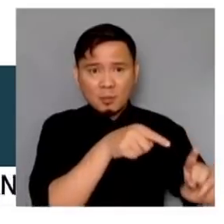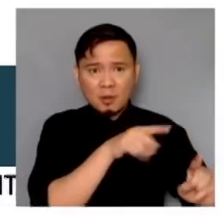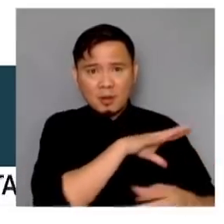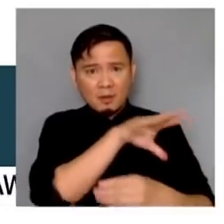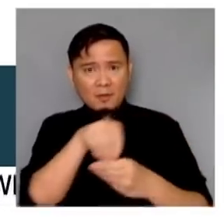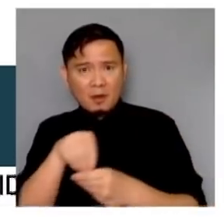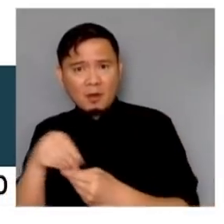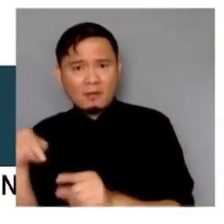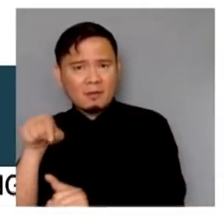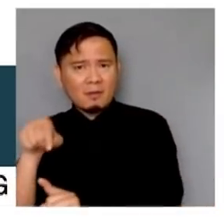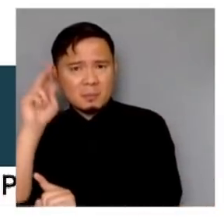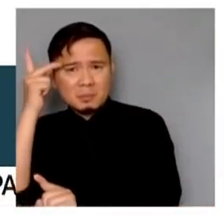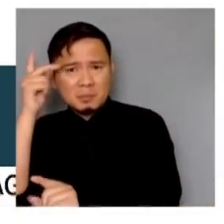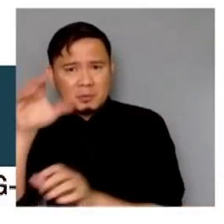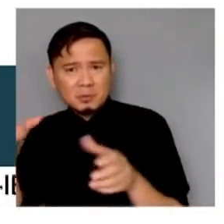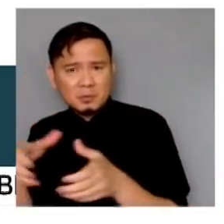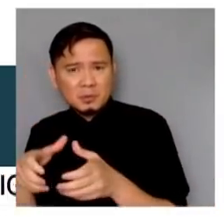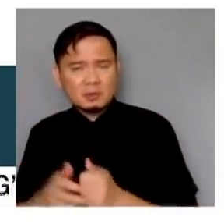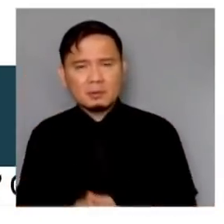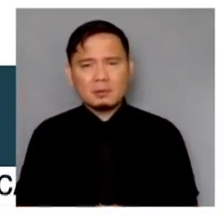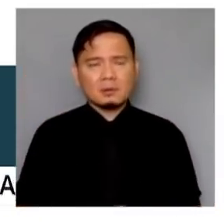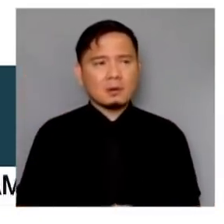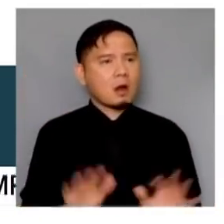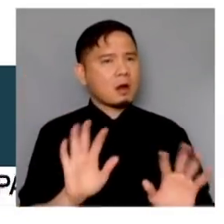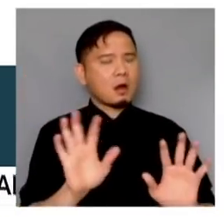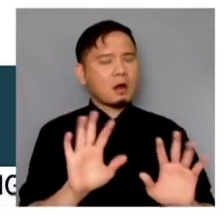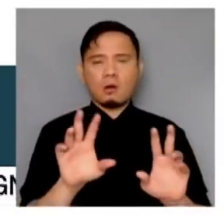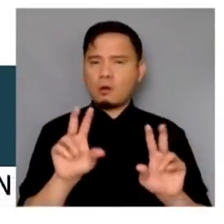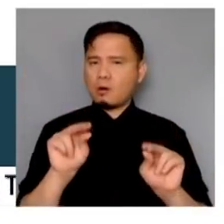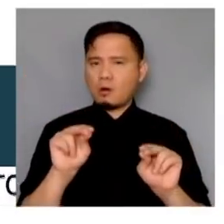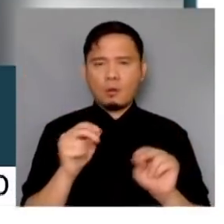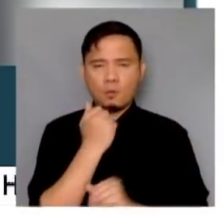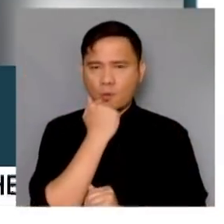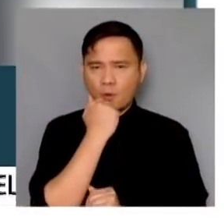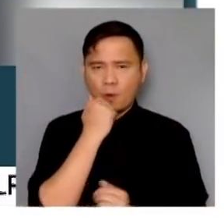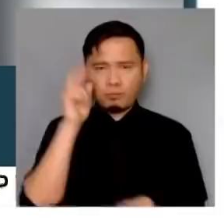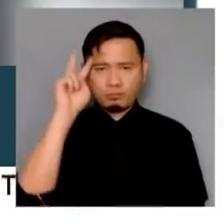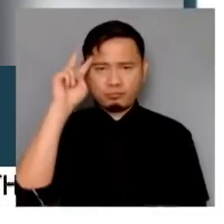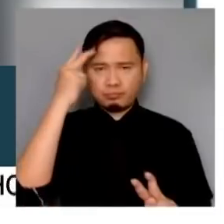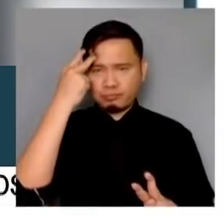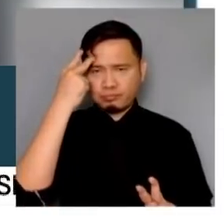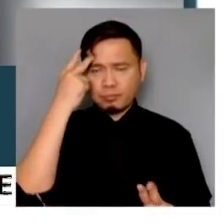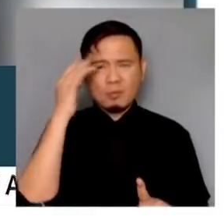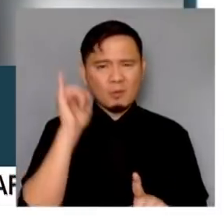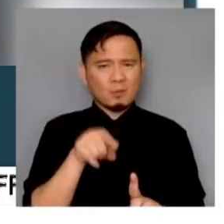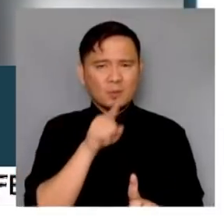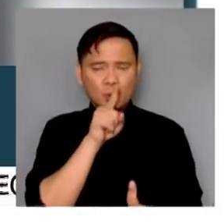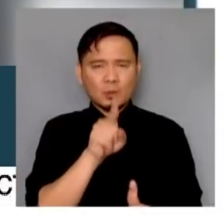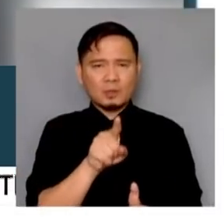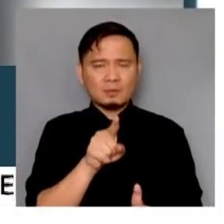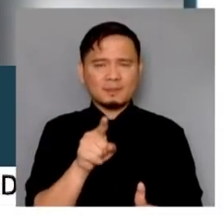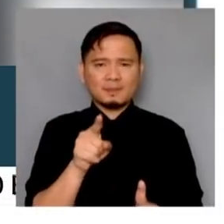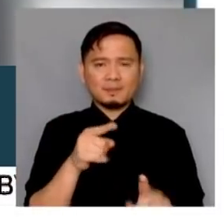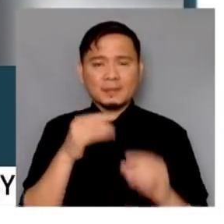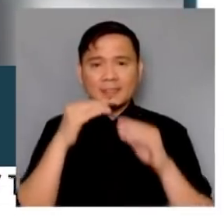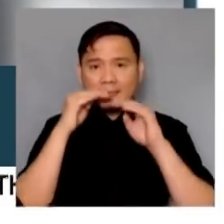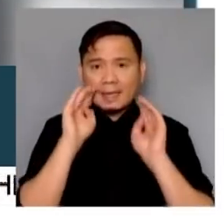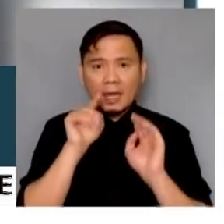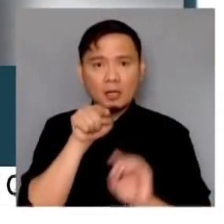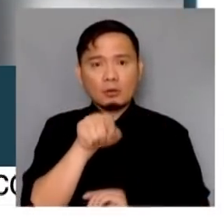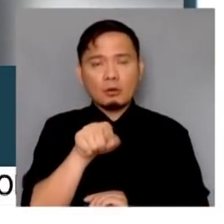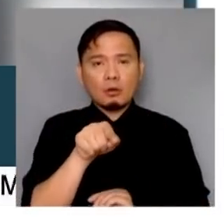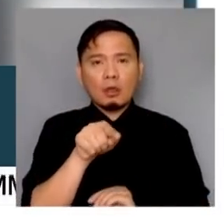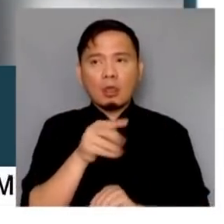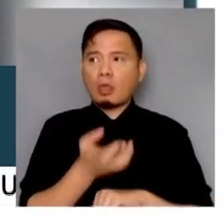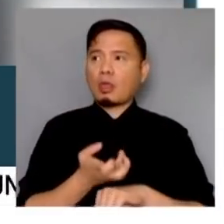That is a misinformation campaign, Carmina, and I am sad that you fell for it, or some